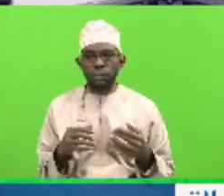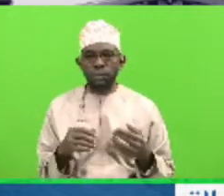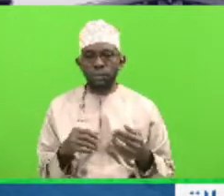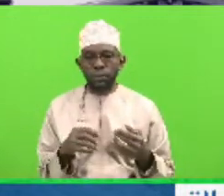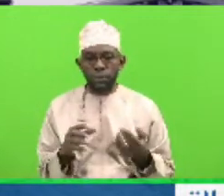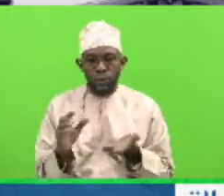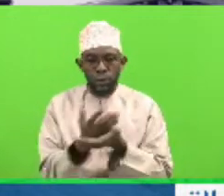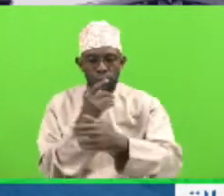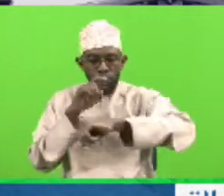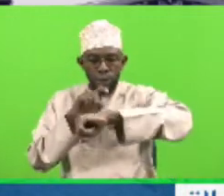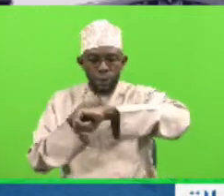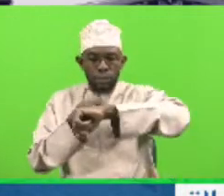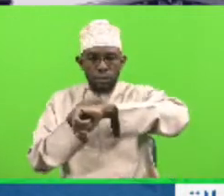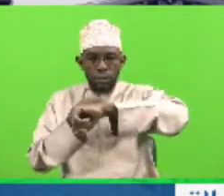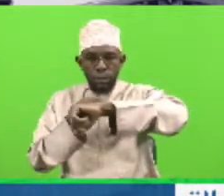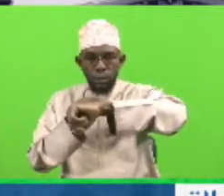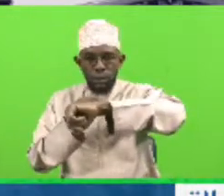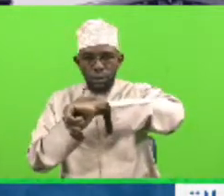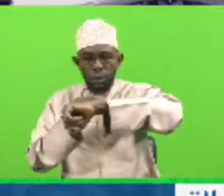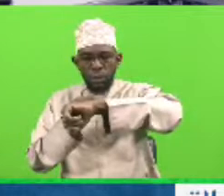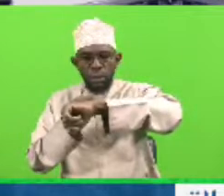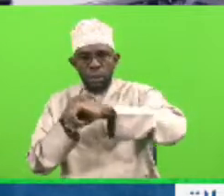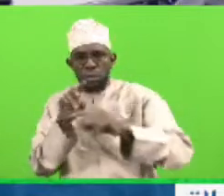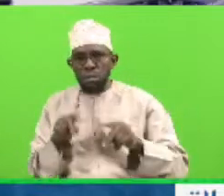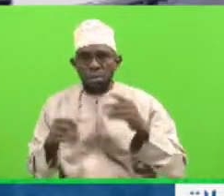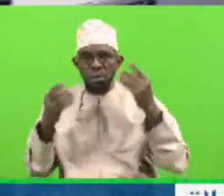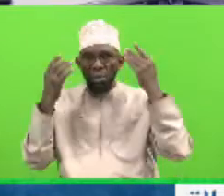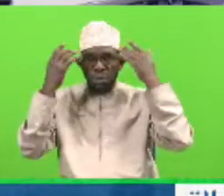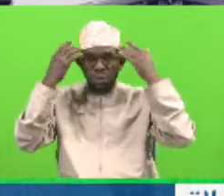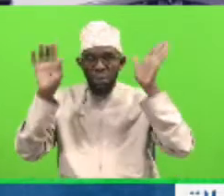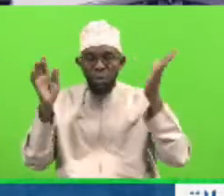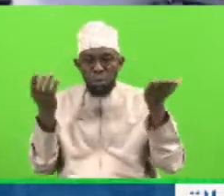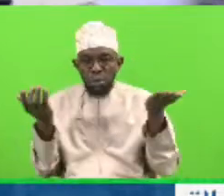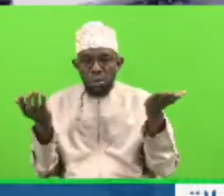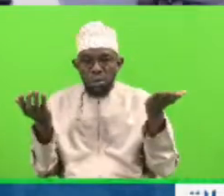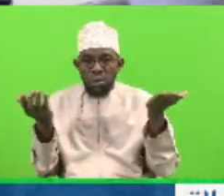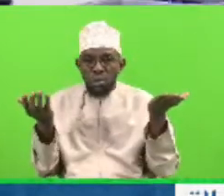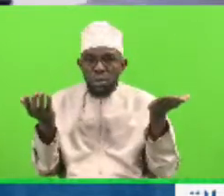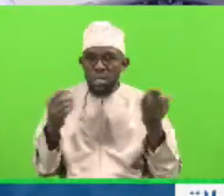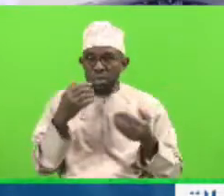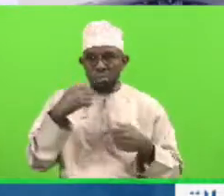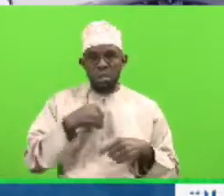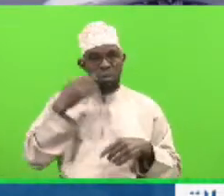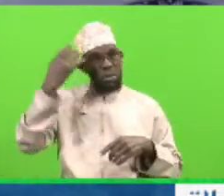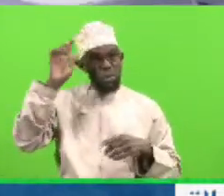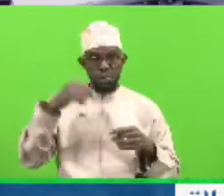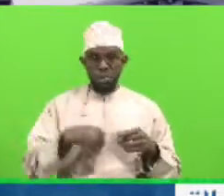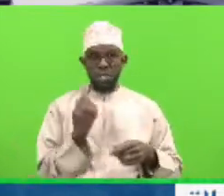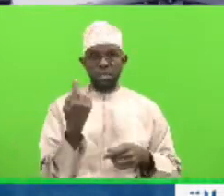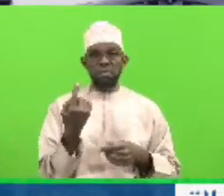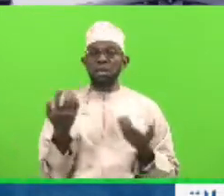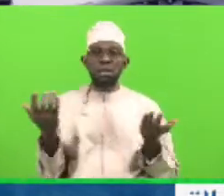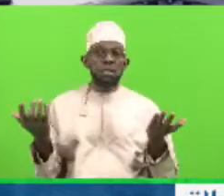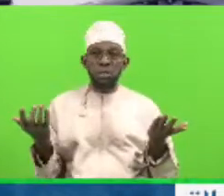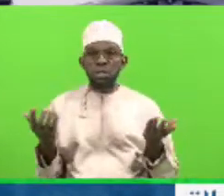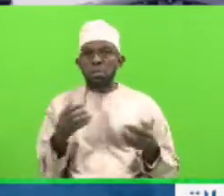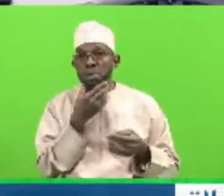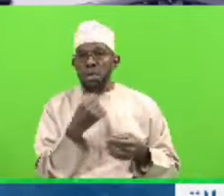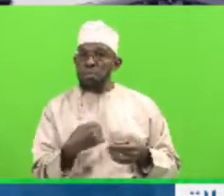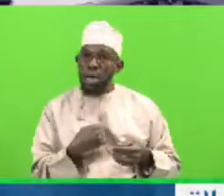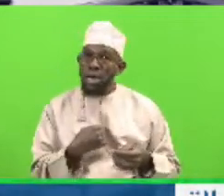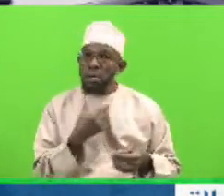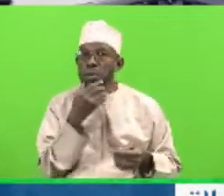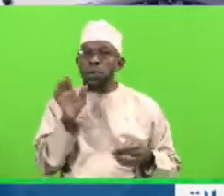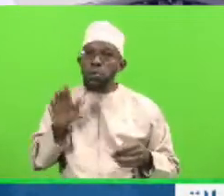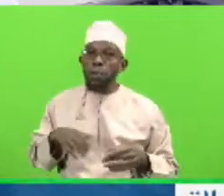Or sometimes, or a question. People who do not know, who claim to not know their identity, whether they are men or